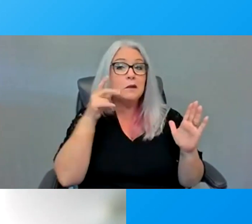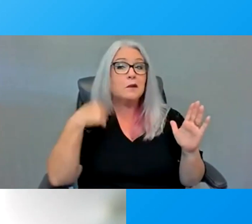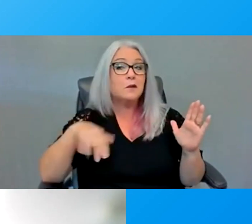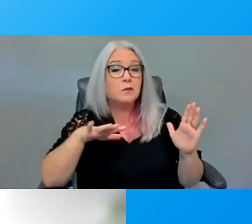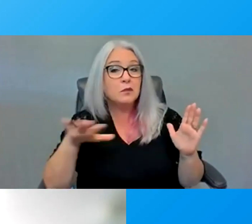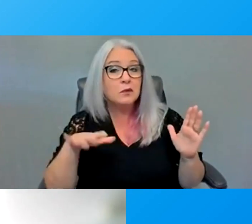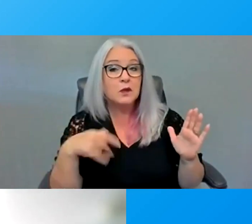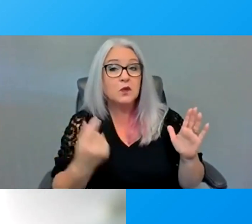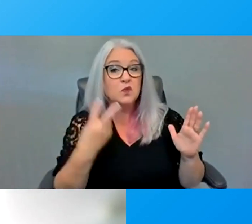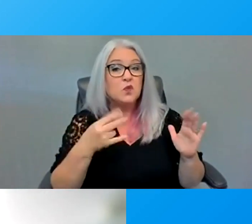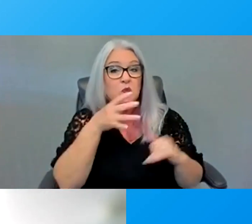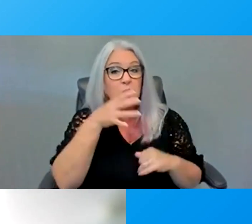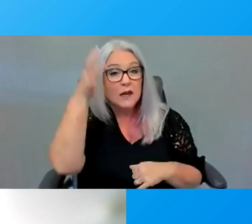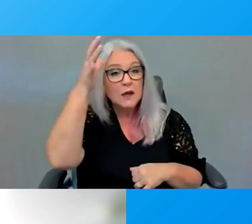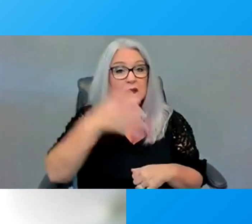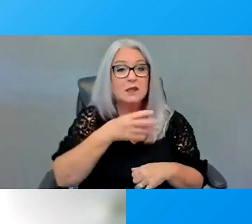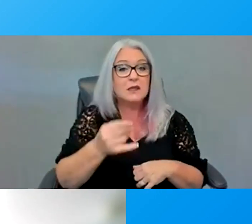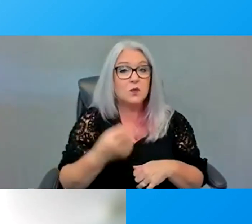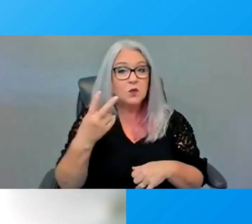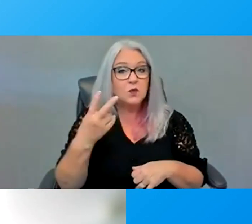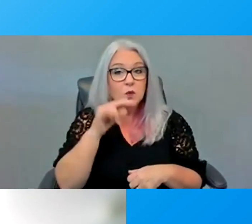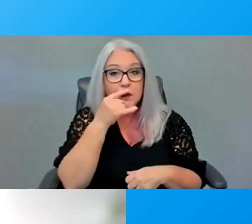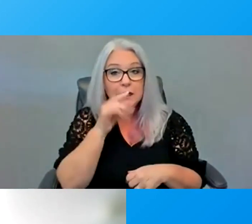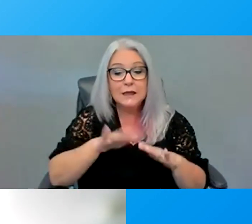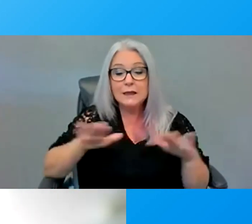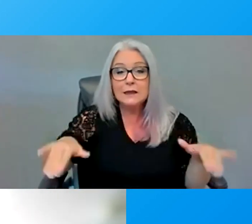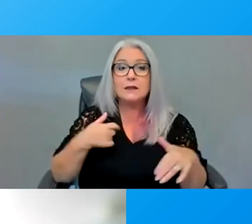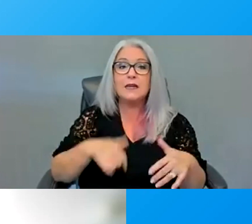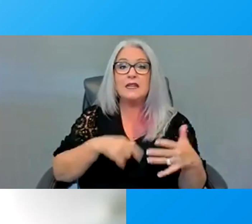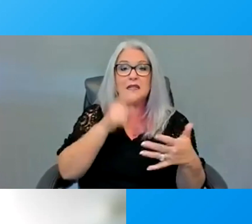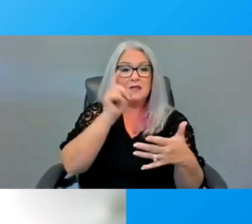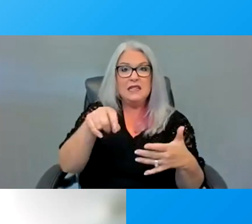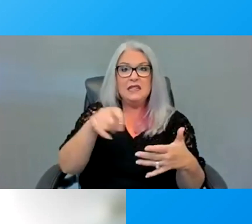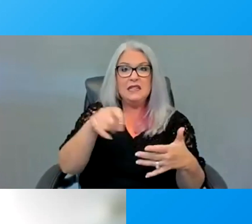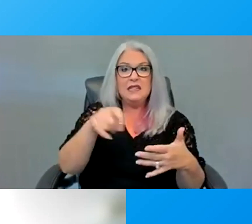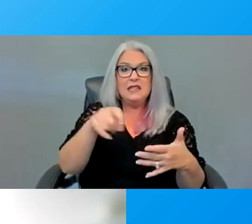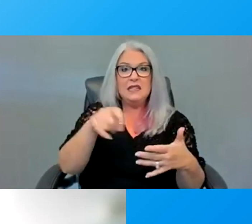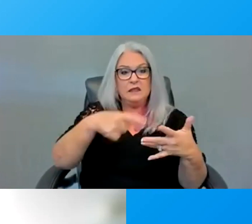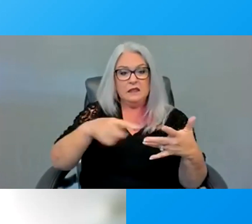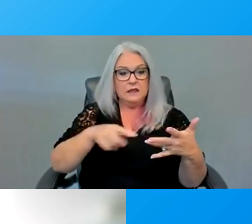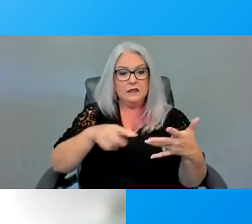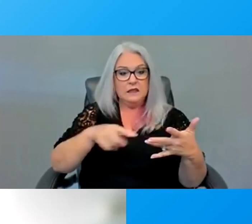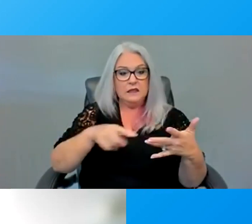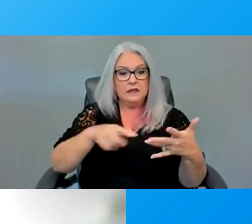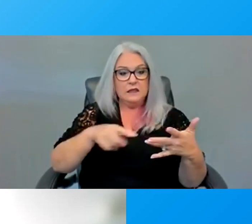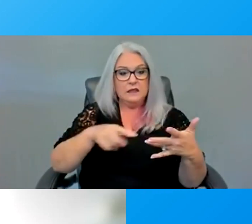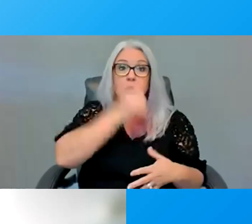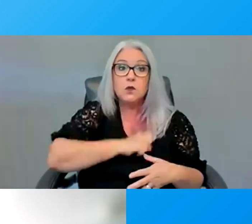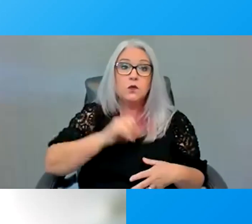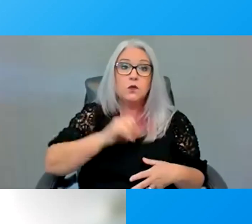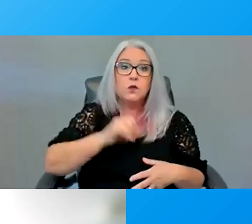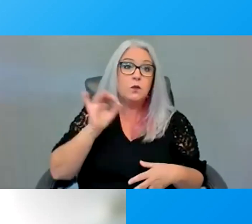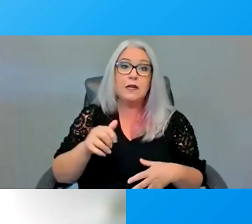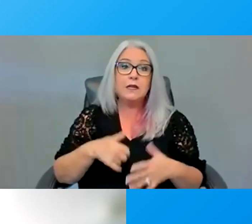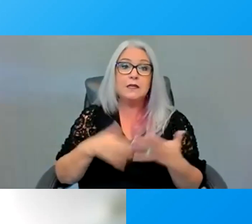two parents and two kids that are in need of XYZ, that we're assuming that it is, a